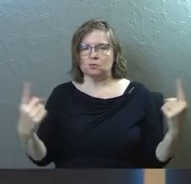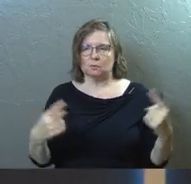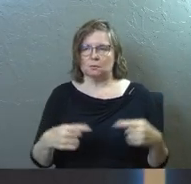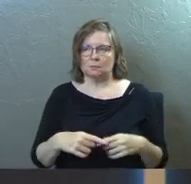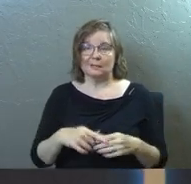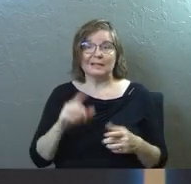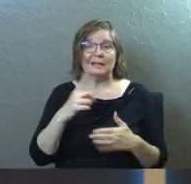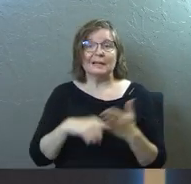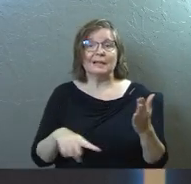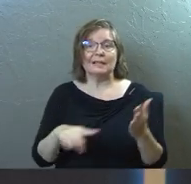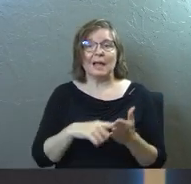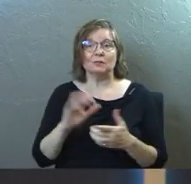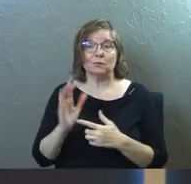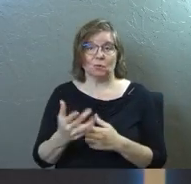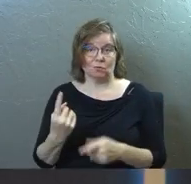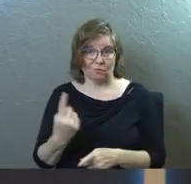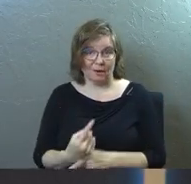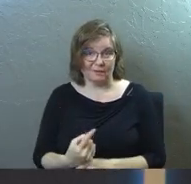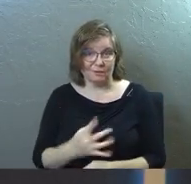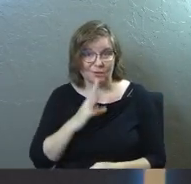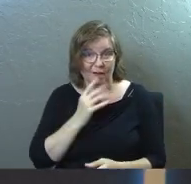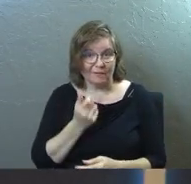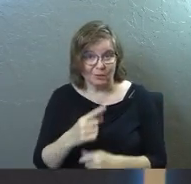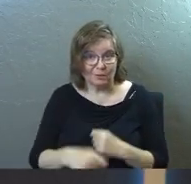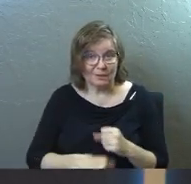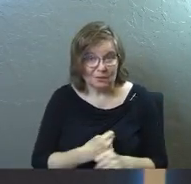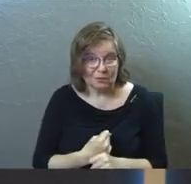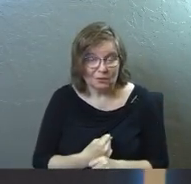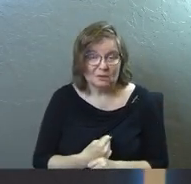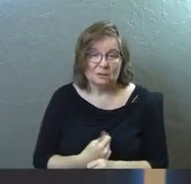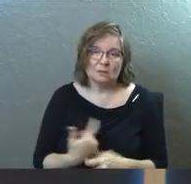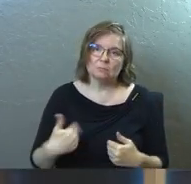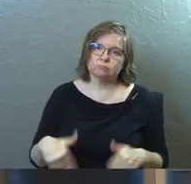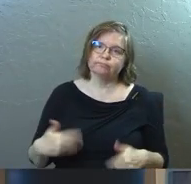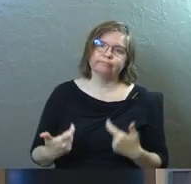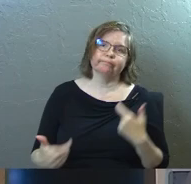split. Cancel culture, right? We've talked about it for a few years now pretty frequently, but it's